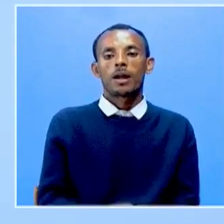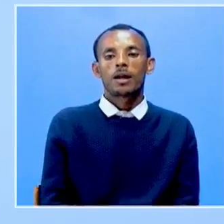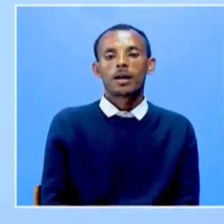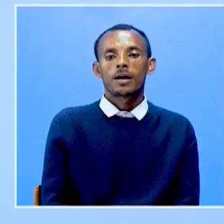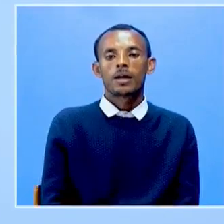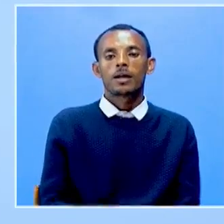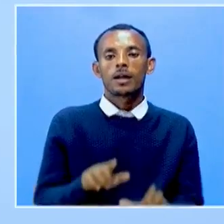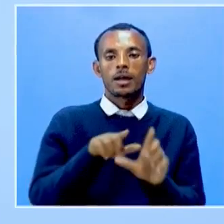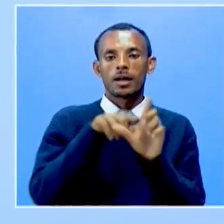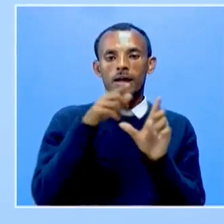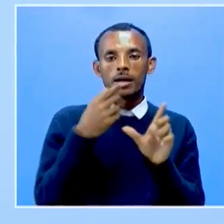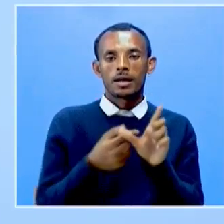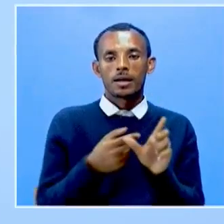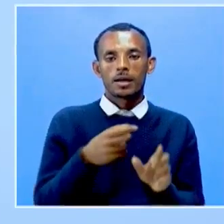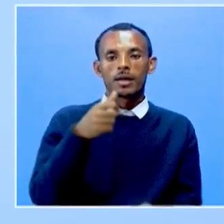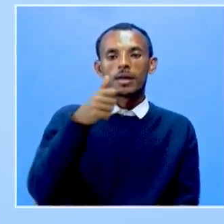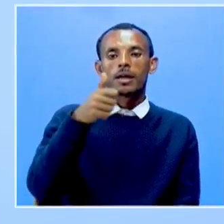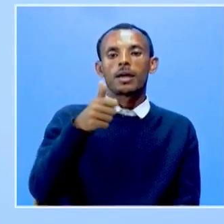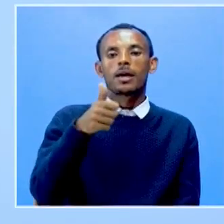angle